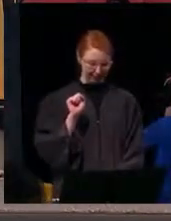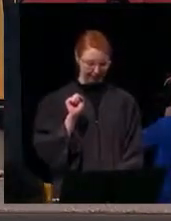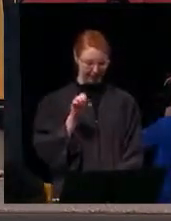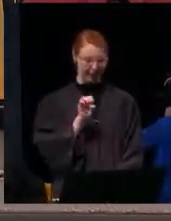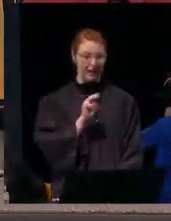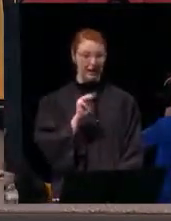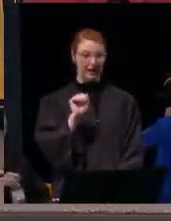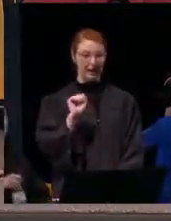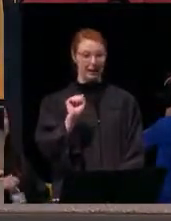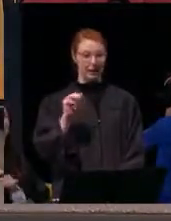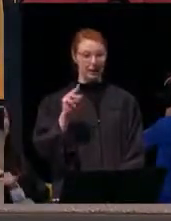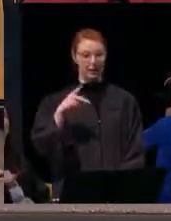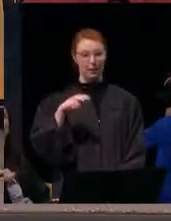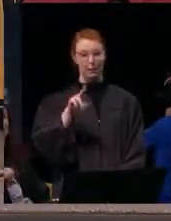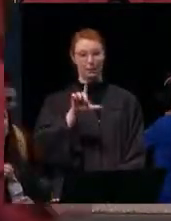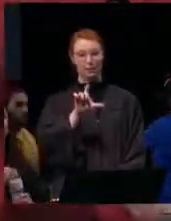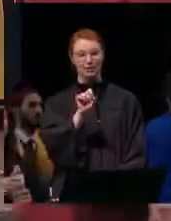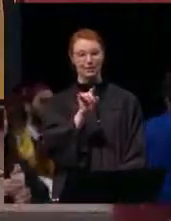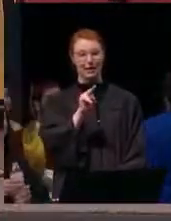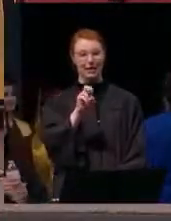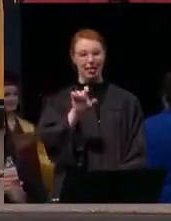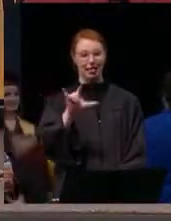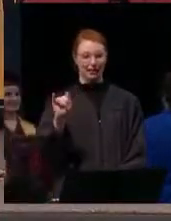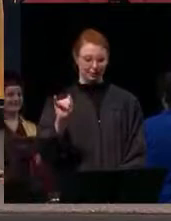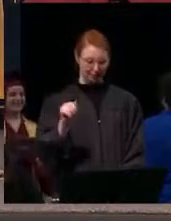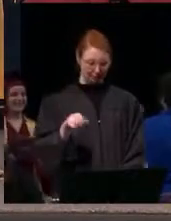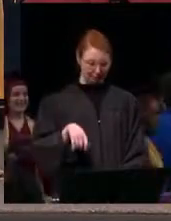Emma Pulcinelli.